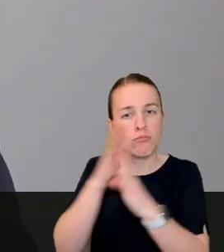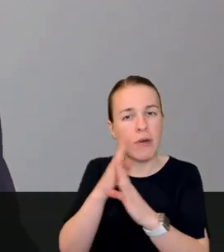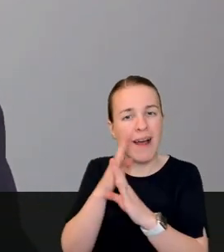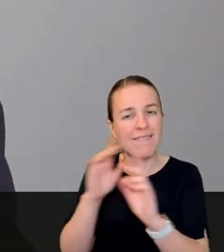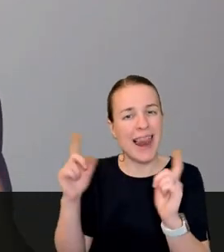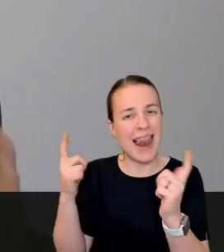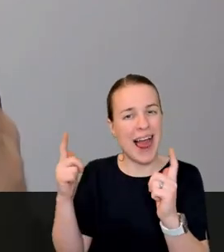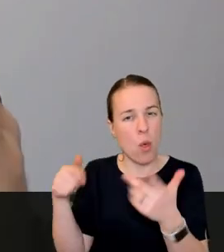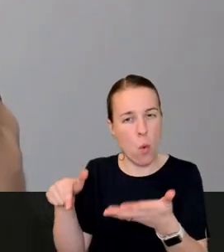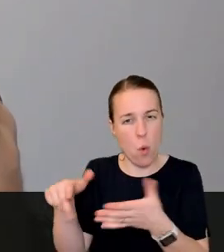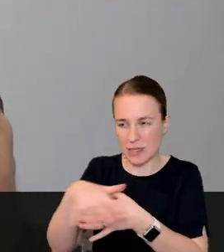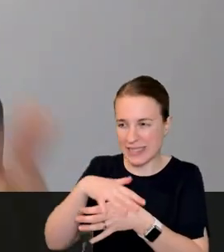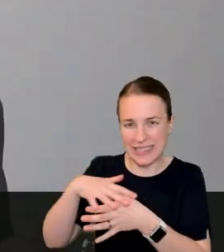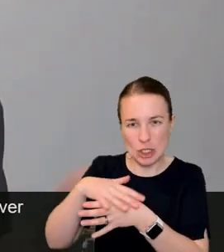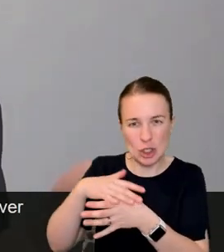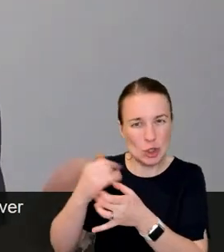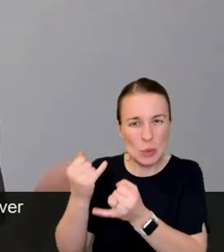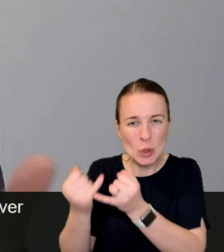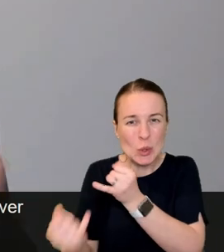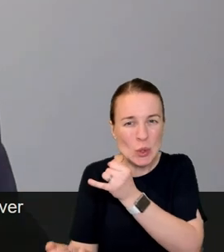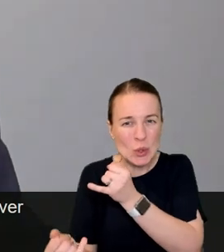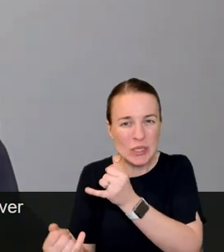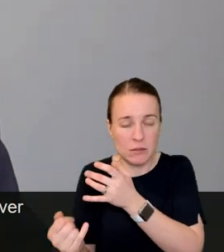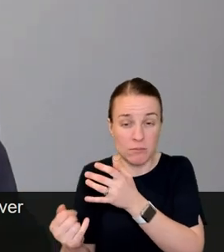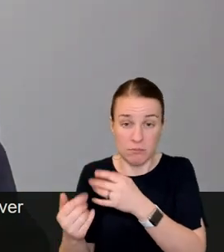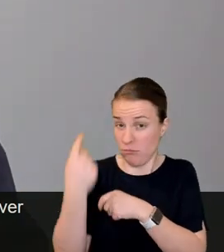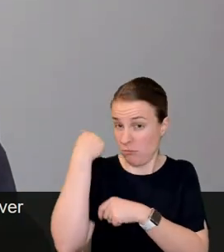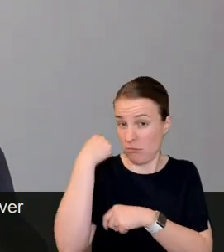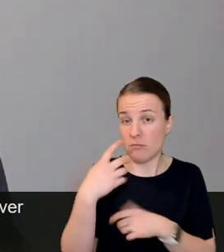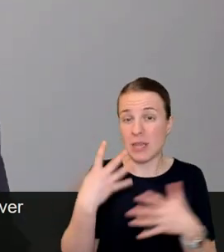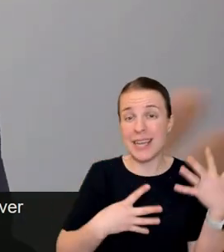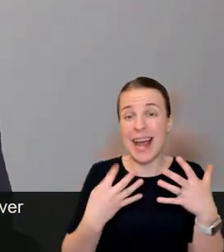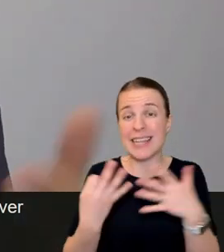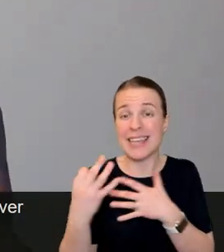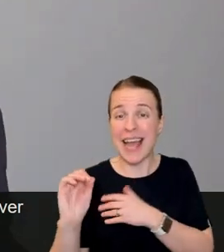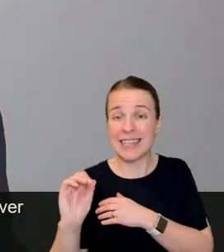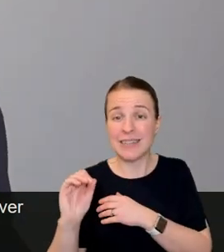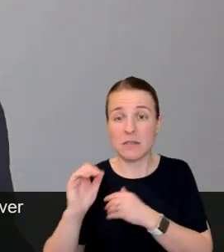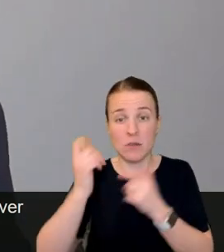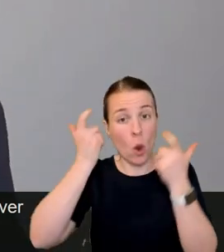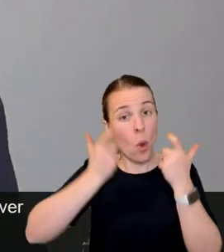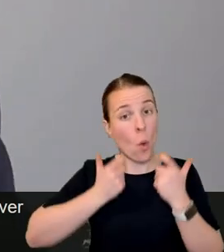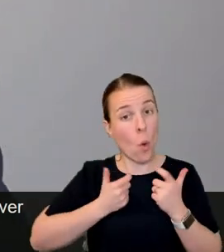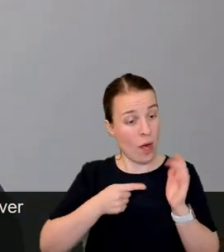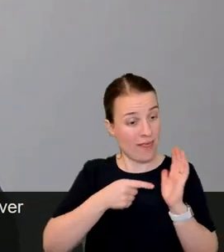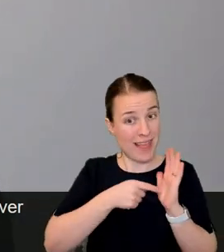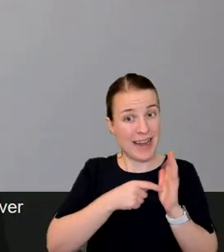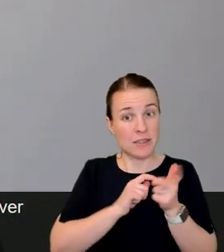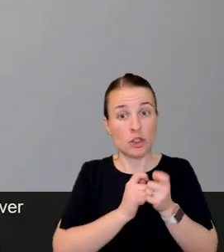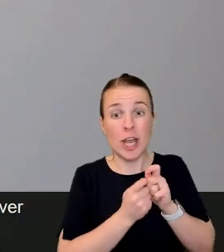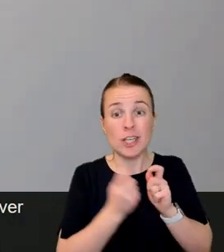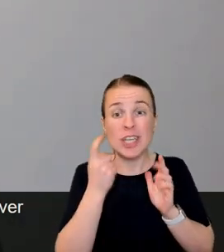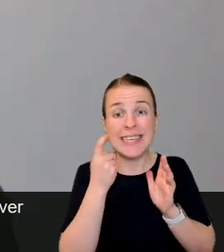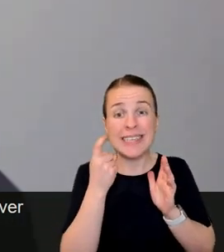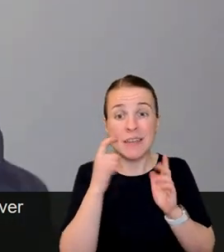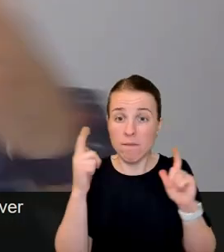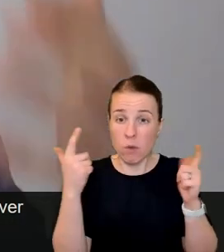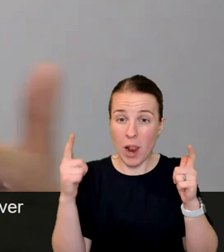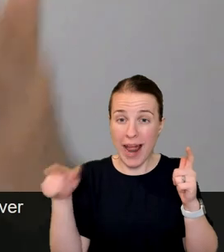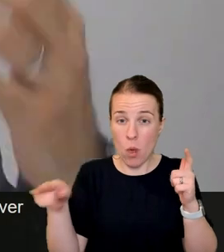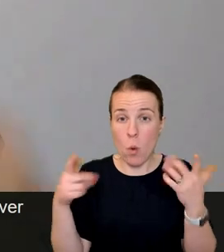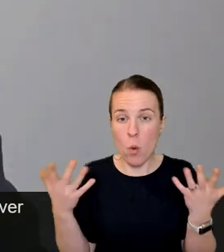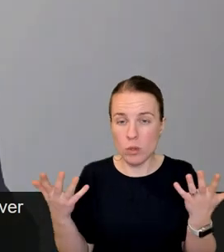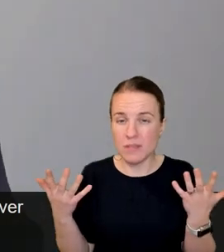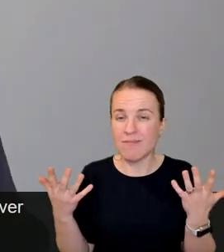squalid. In the 1980s, the law was made easier for landlords, and there are few rights given to tenants that's